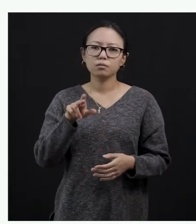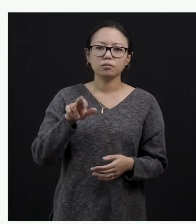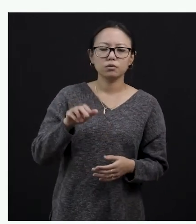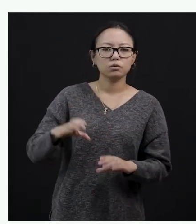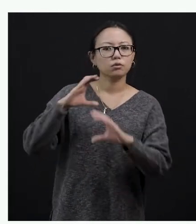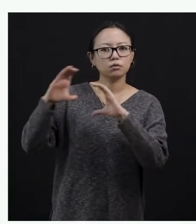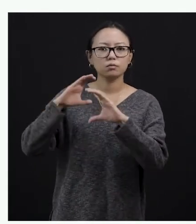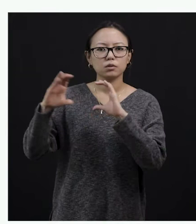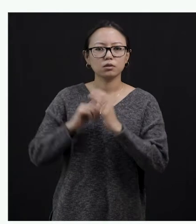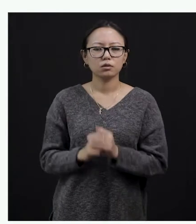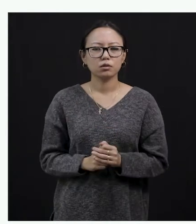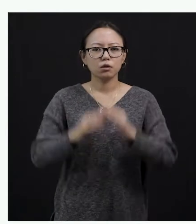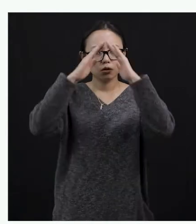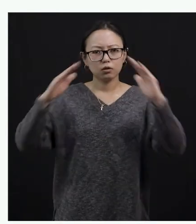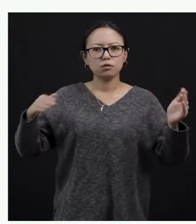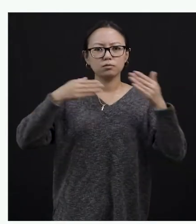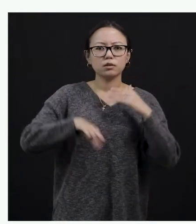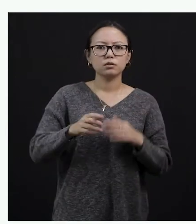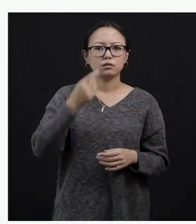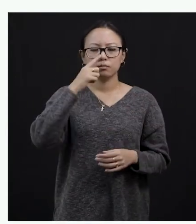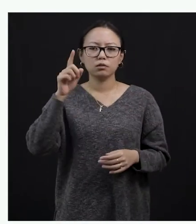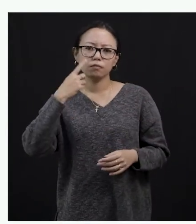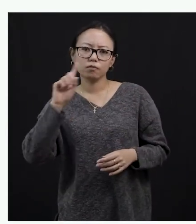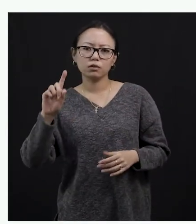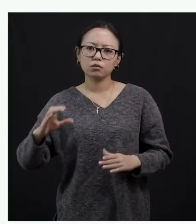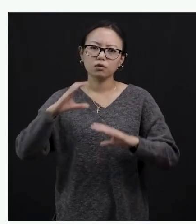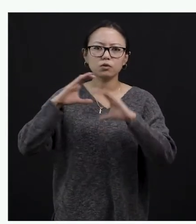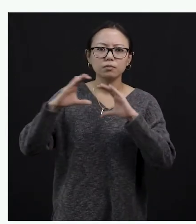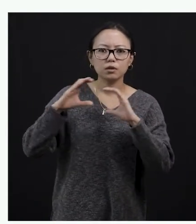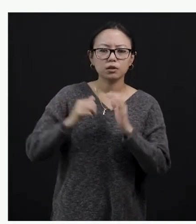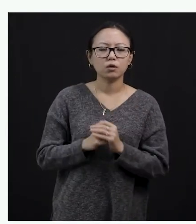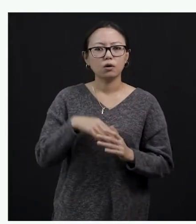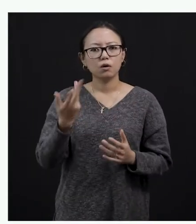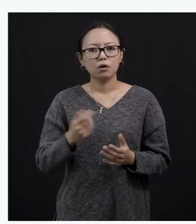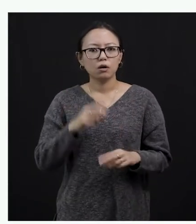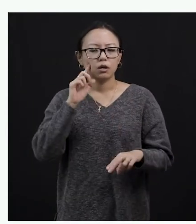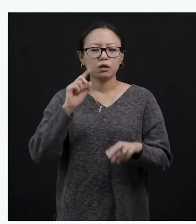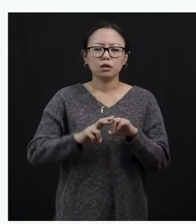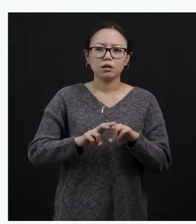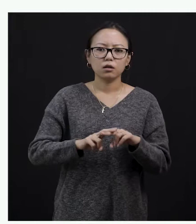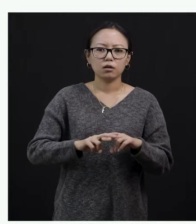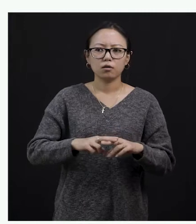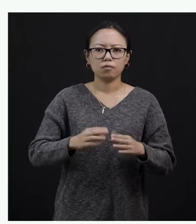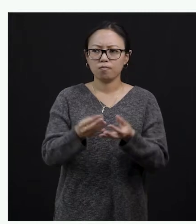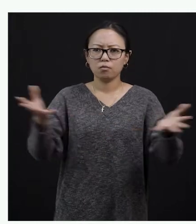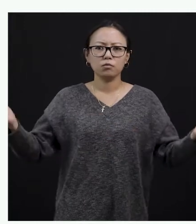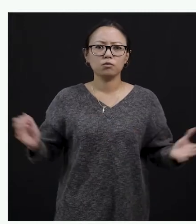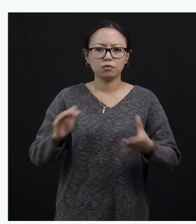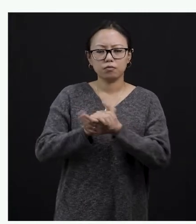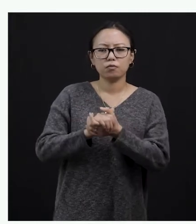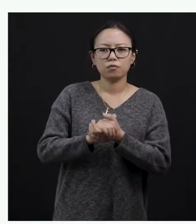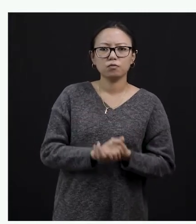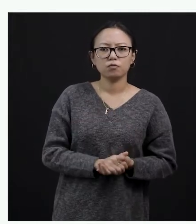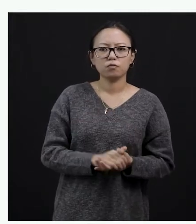our parents. We do communication with our friends when we are in a group of circle of friends. And whenever we